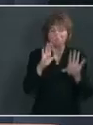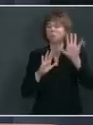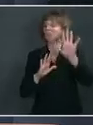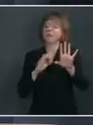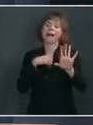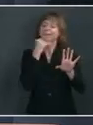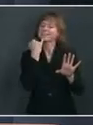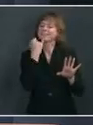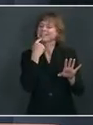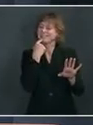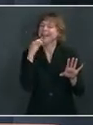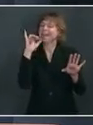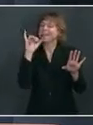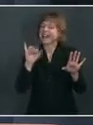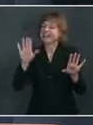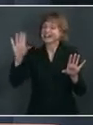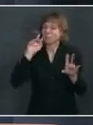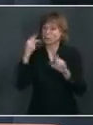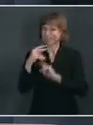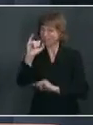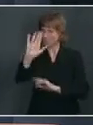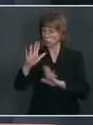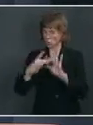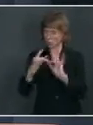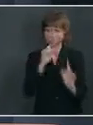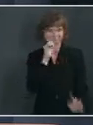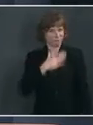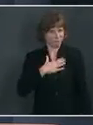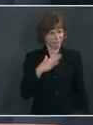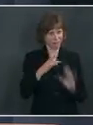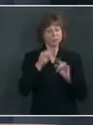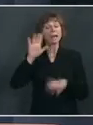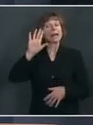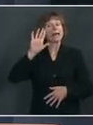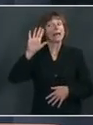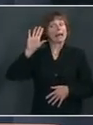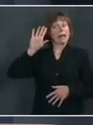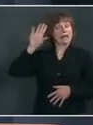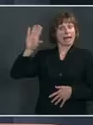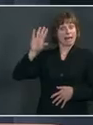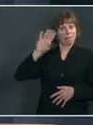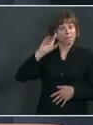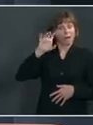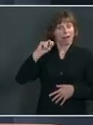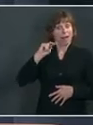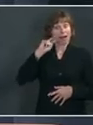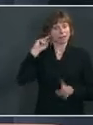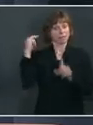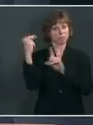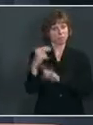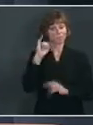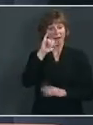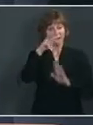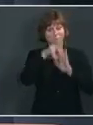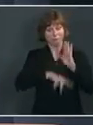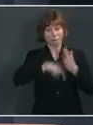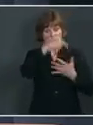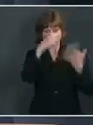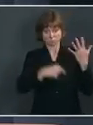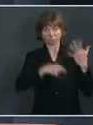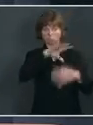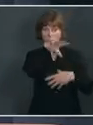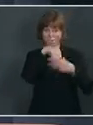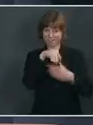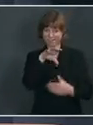that was his point of view. Those are your words, not mine. I would say his view is actually that these policies, the policies